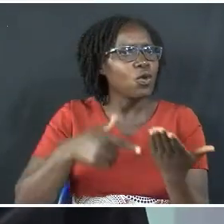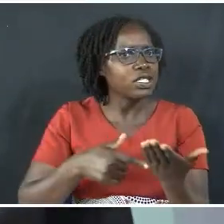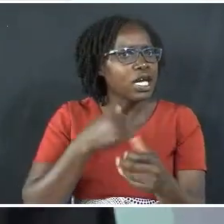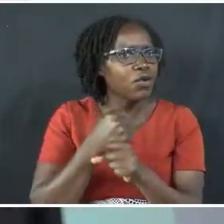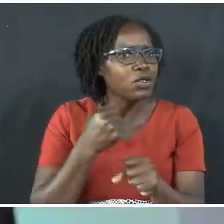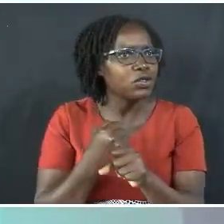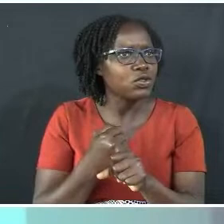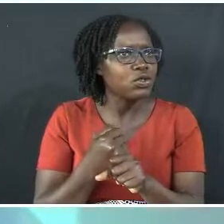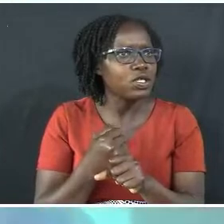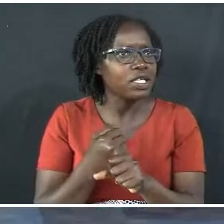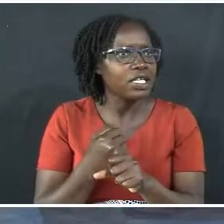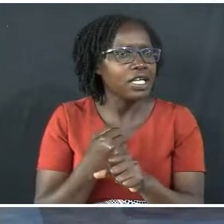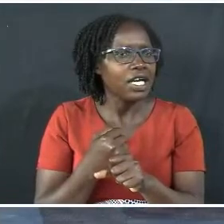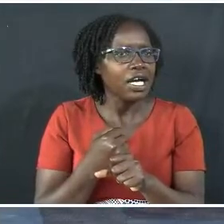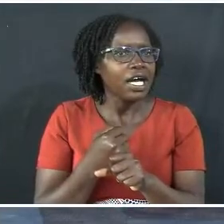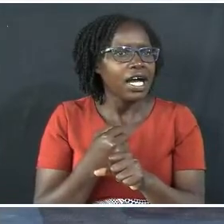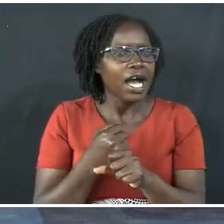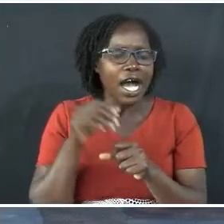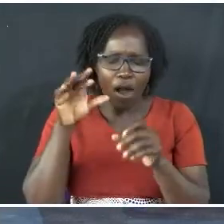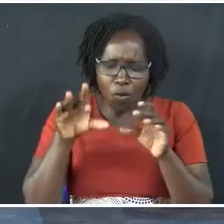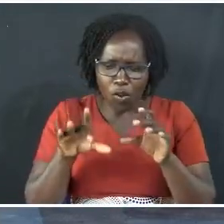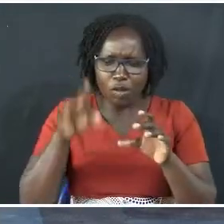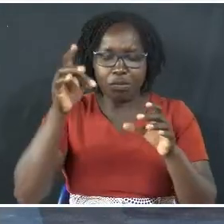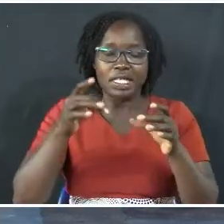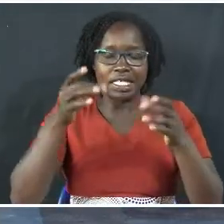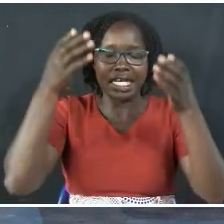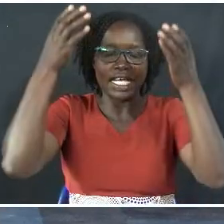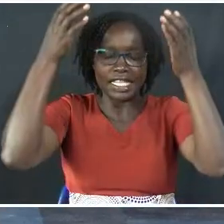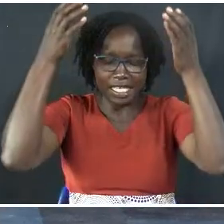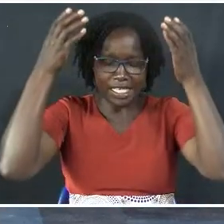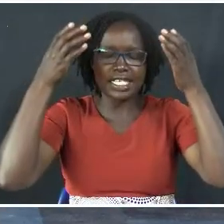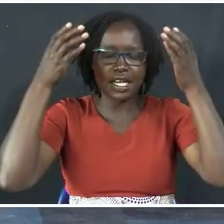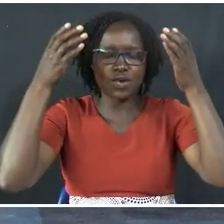do? I will pick the crown